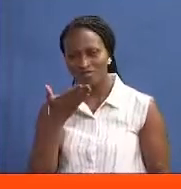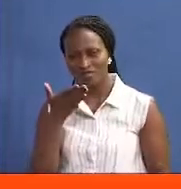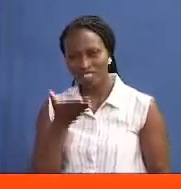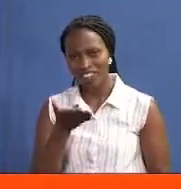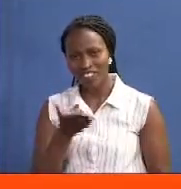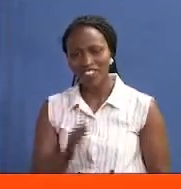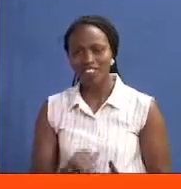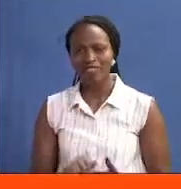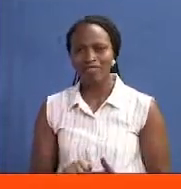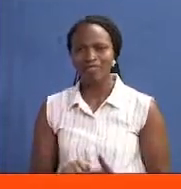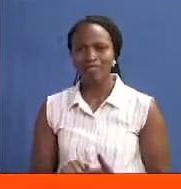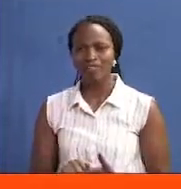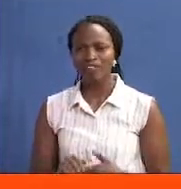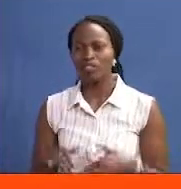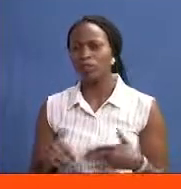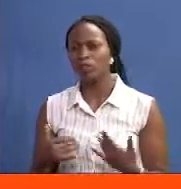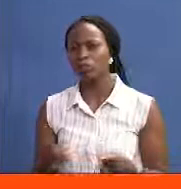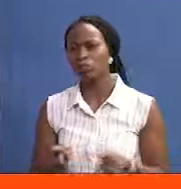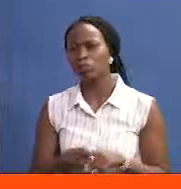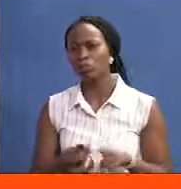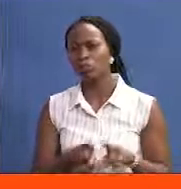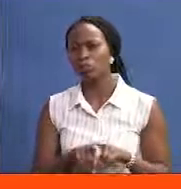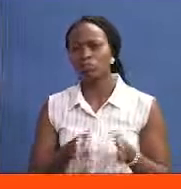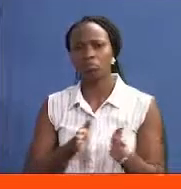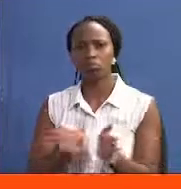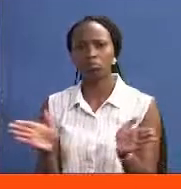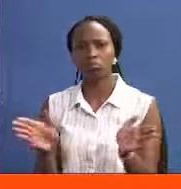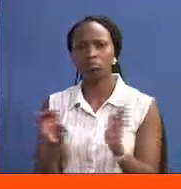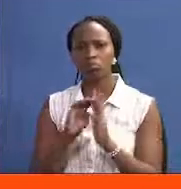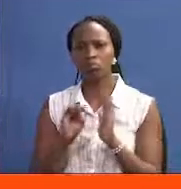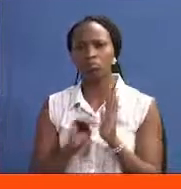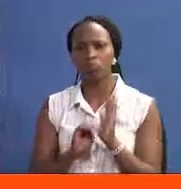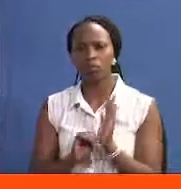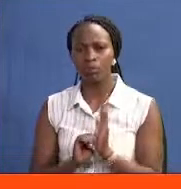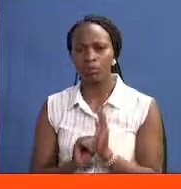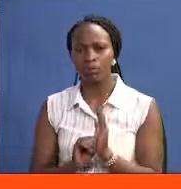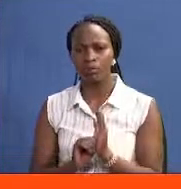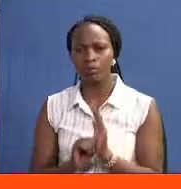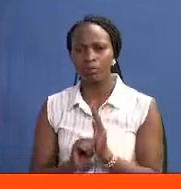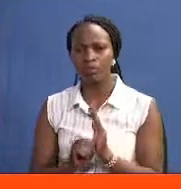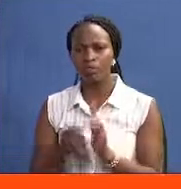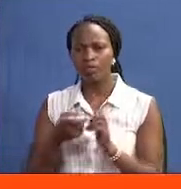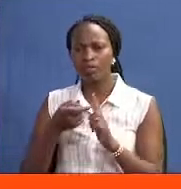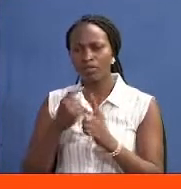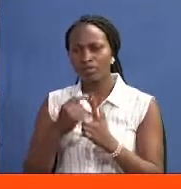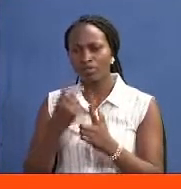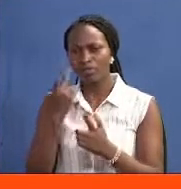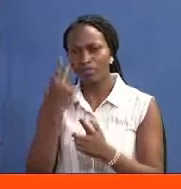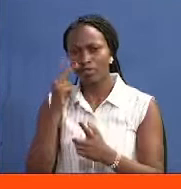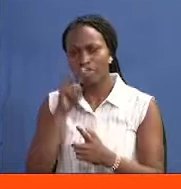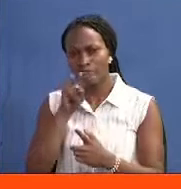set the agenda for us, mm-hmm. or should be the public agenda, so to speak. Mm-hmm. So from that perspective, you would say it is a very